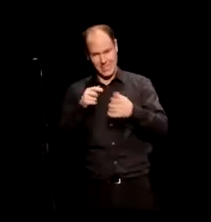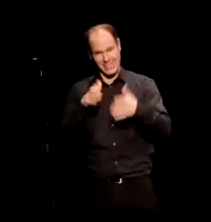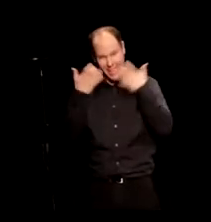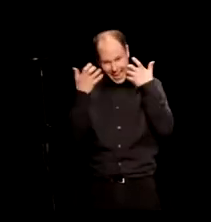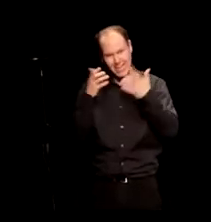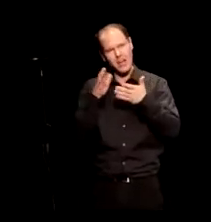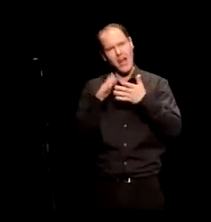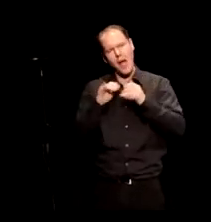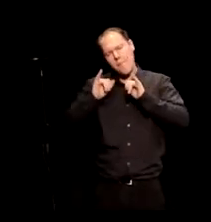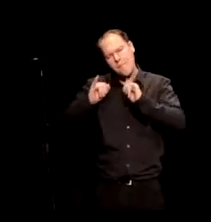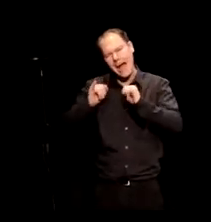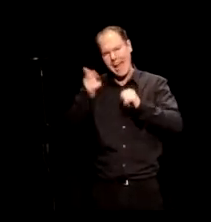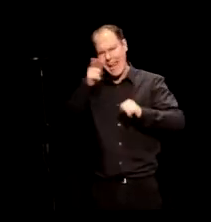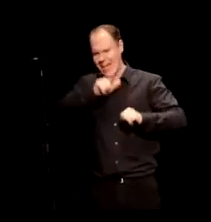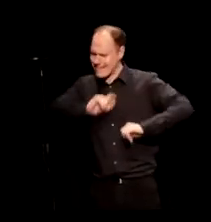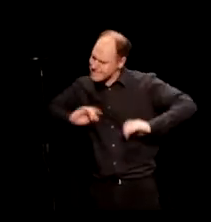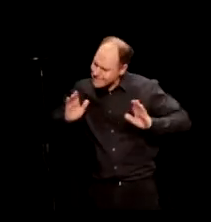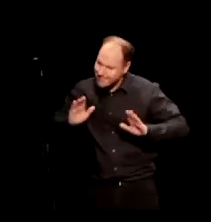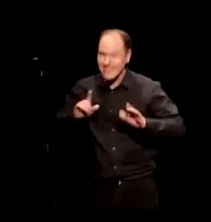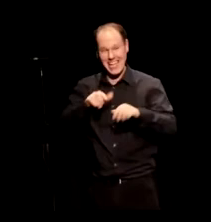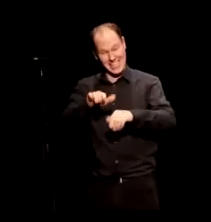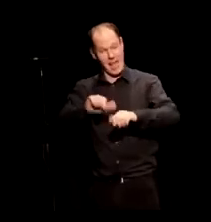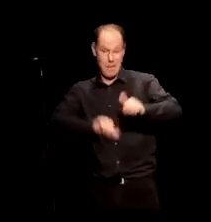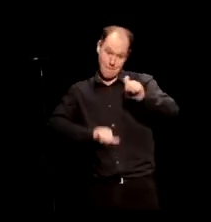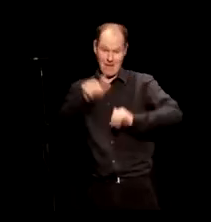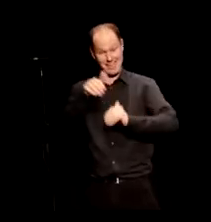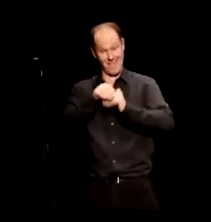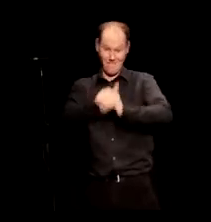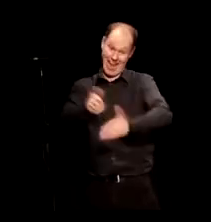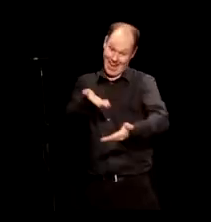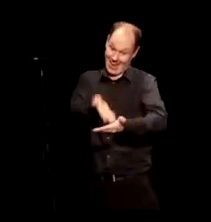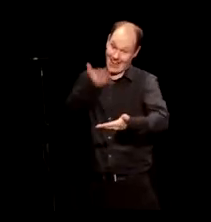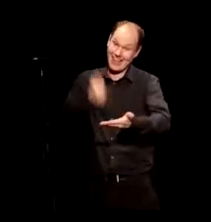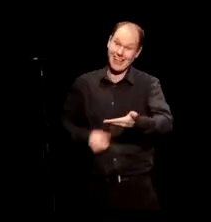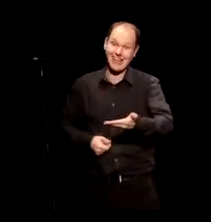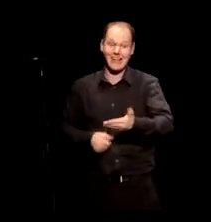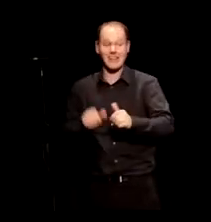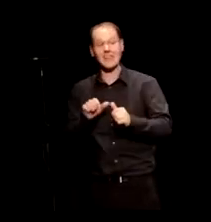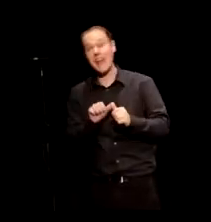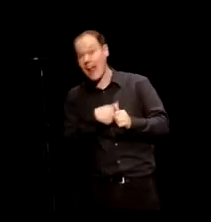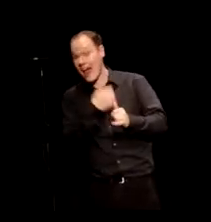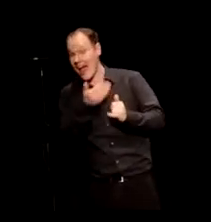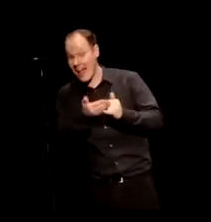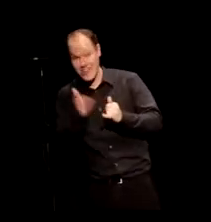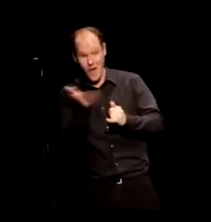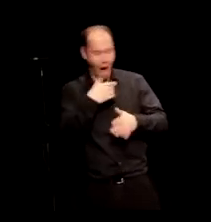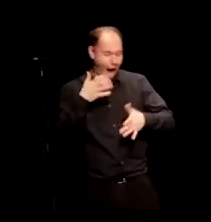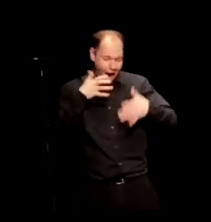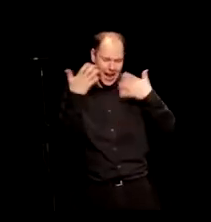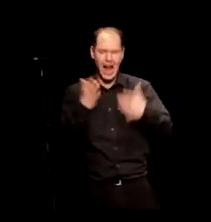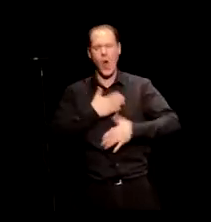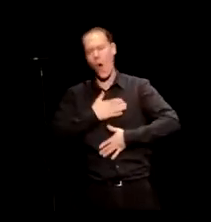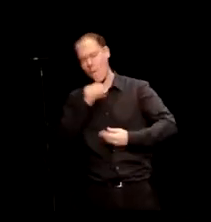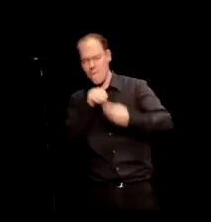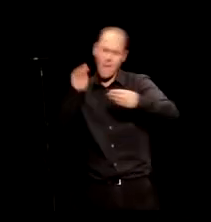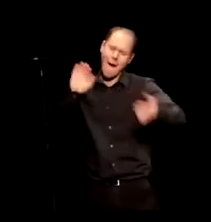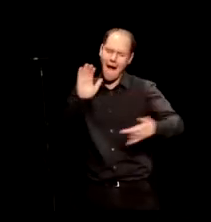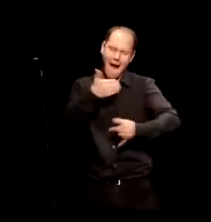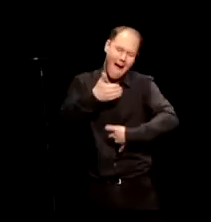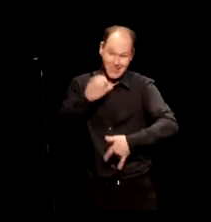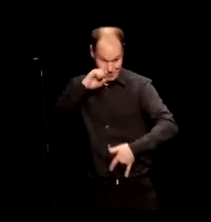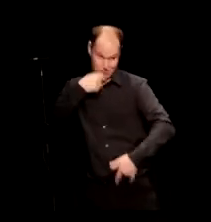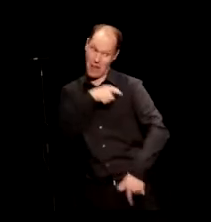luck, a cat turns out to be our best friend we ever had. And after this, you ought to hug and kiss every cat you come across.